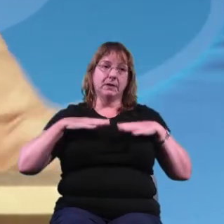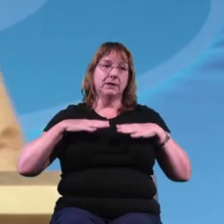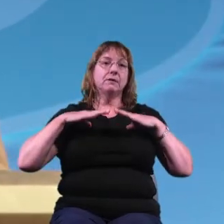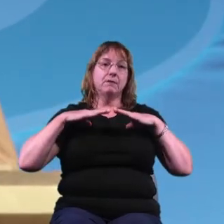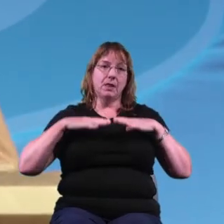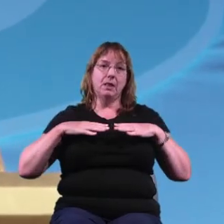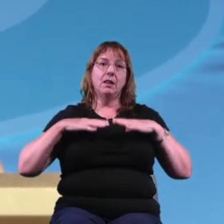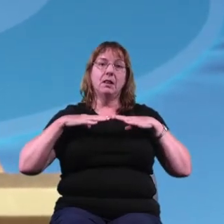restful.